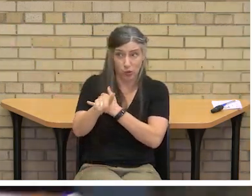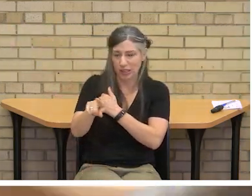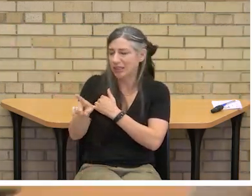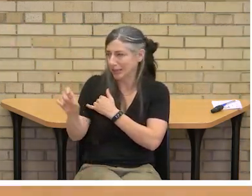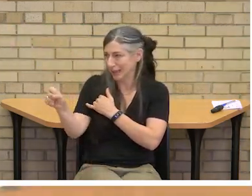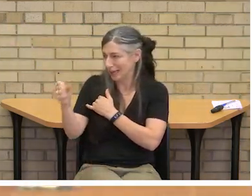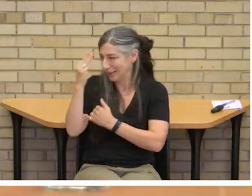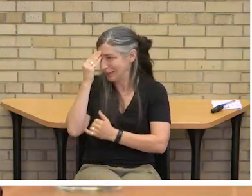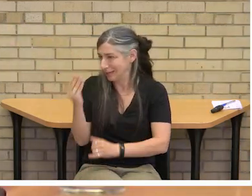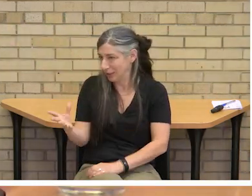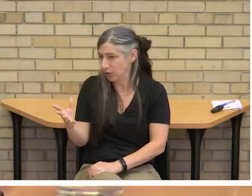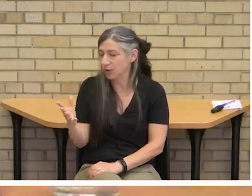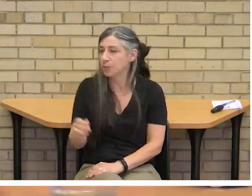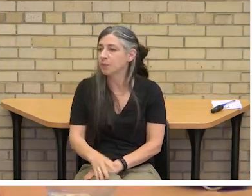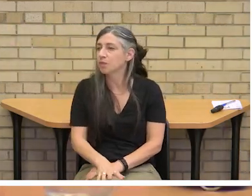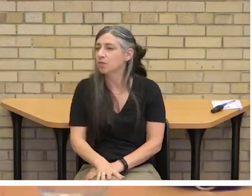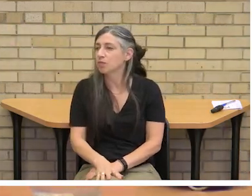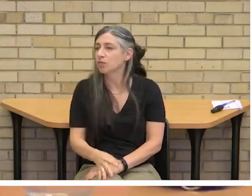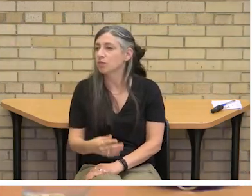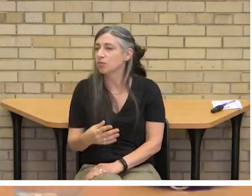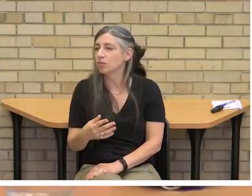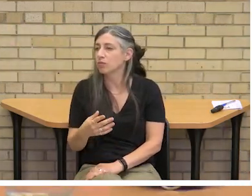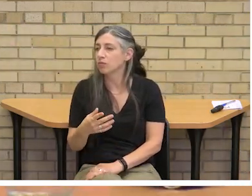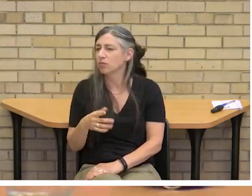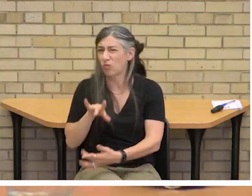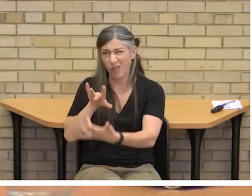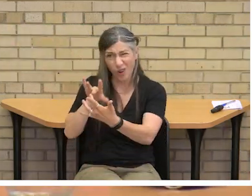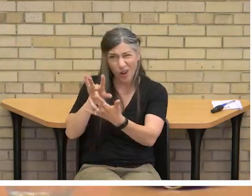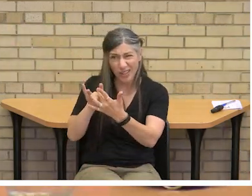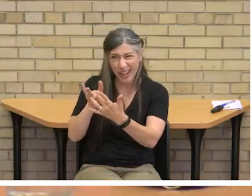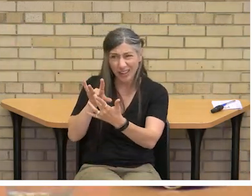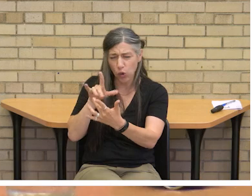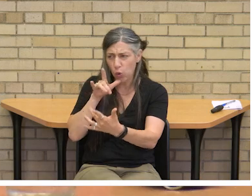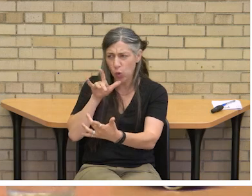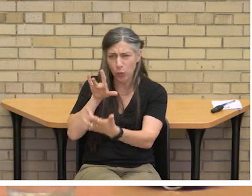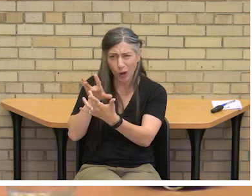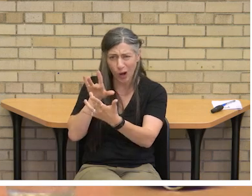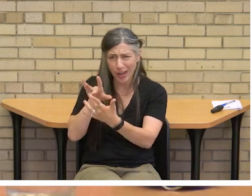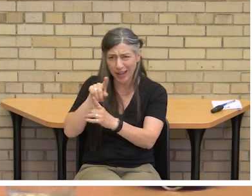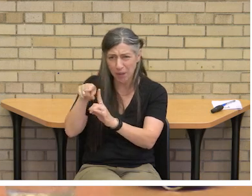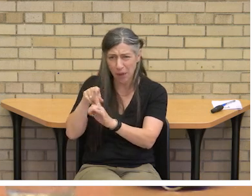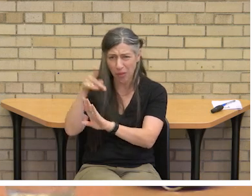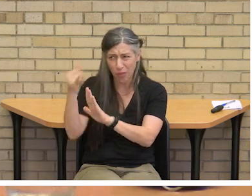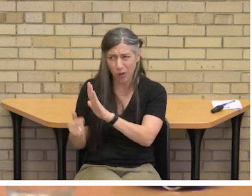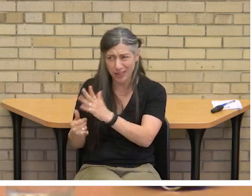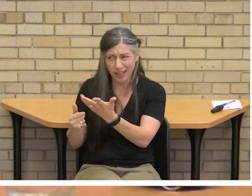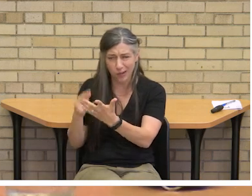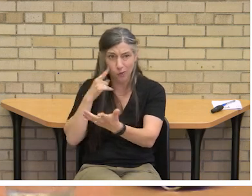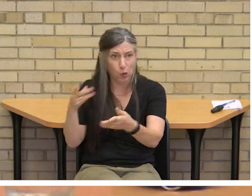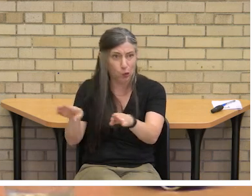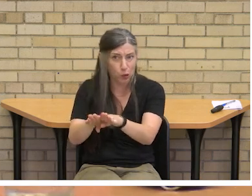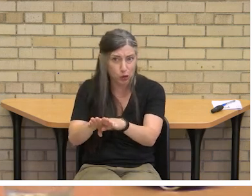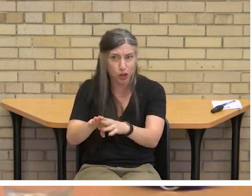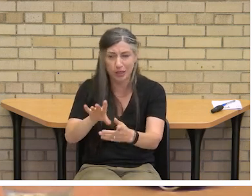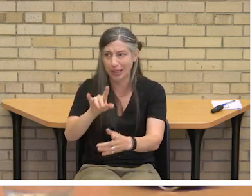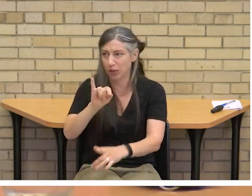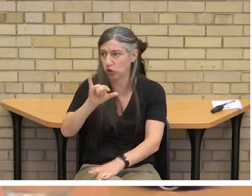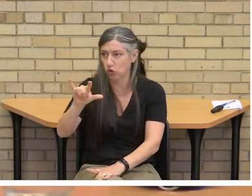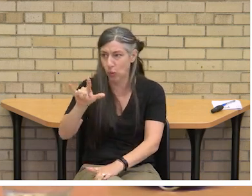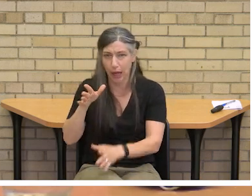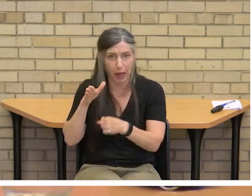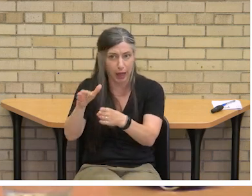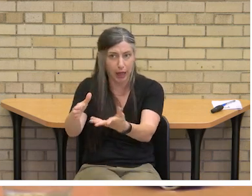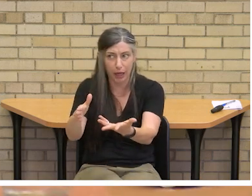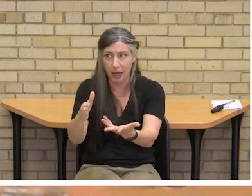notification. We have a point of contact on the project regarding the closures of the Junction Hollow Trail. If we have a